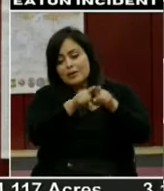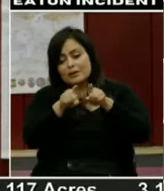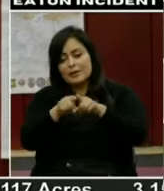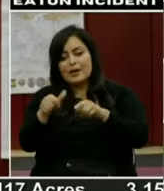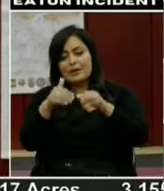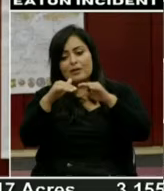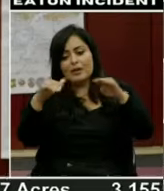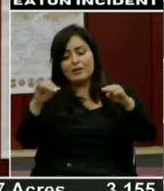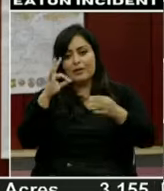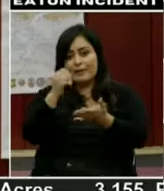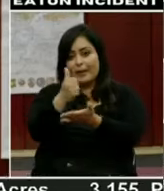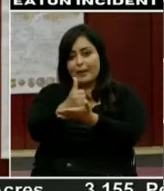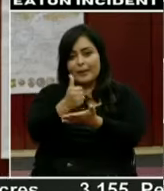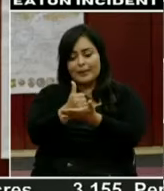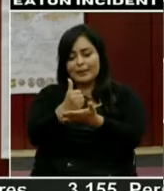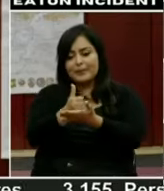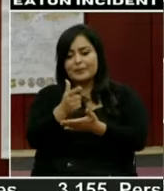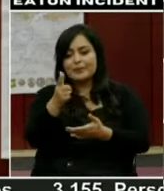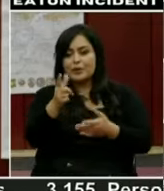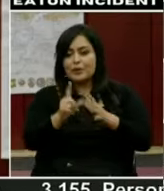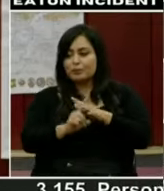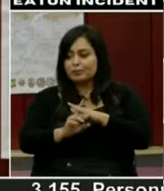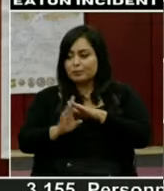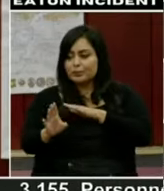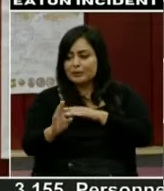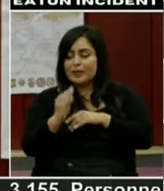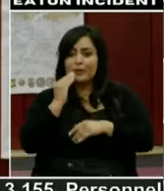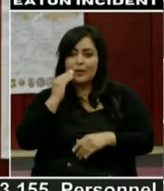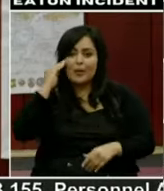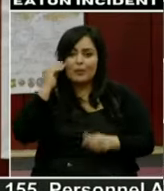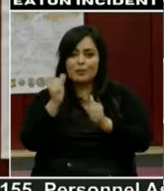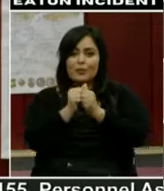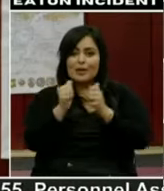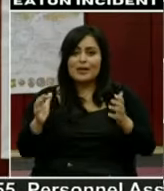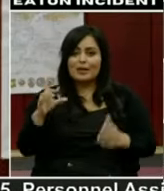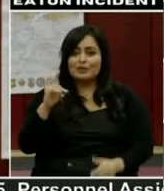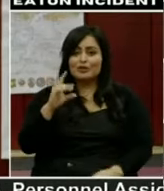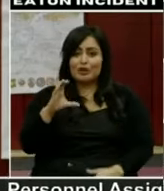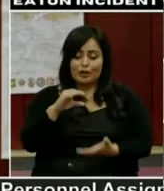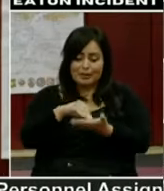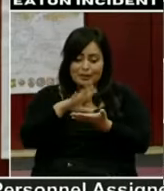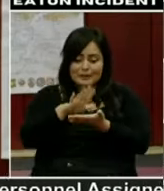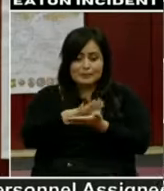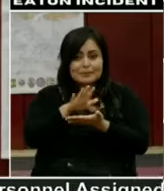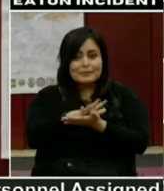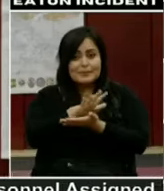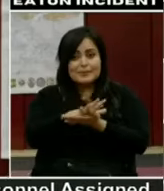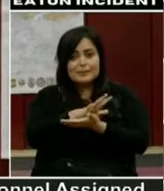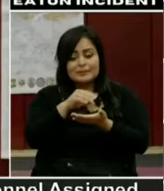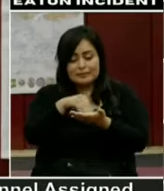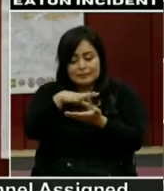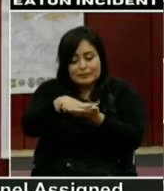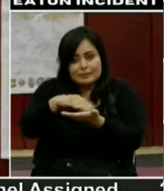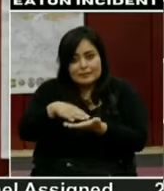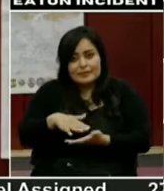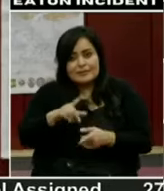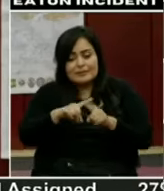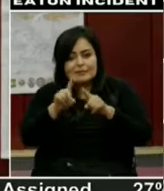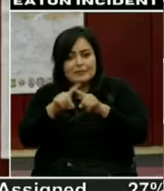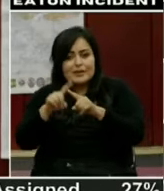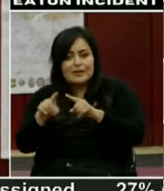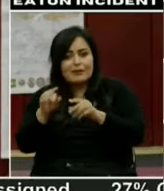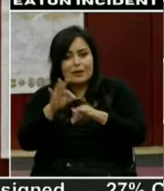is the fact that many of you ran out of the house without your documents. And so you need those documents. They can